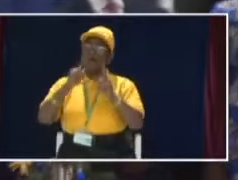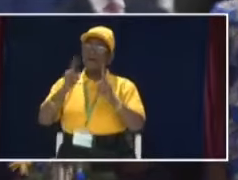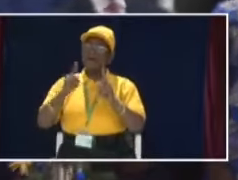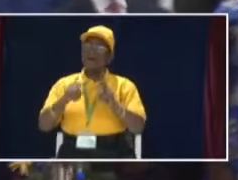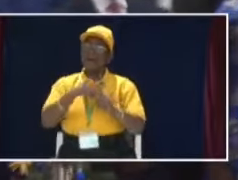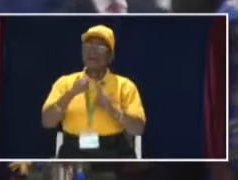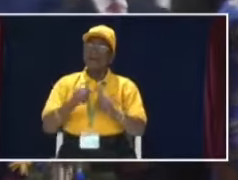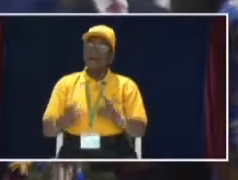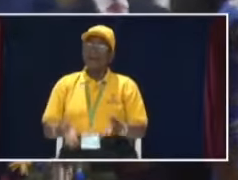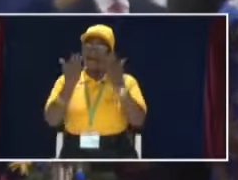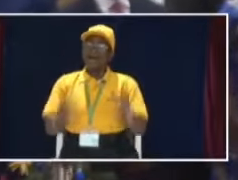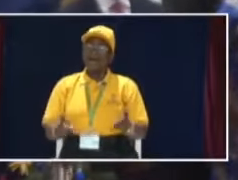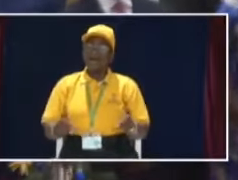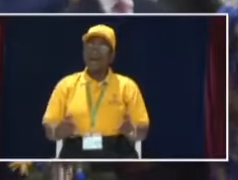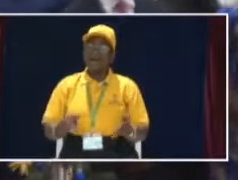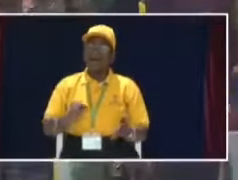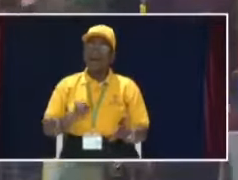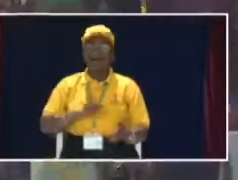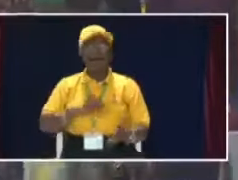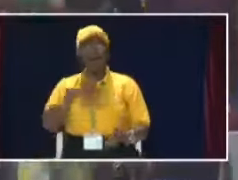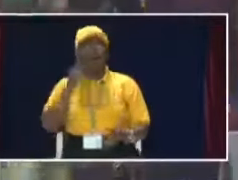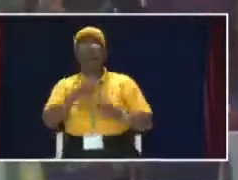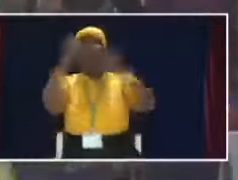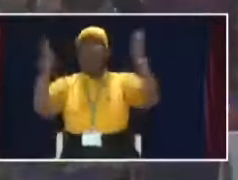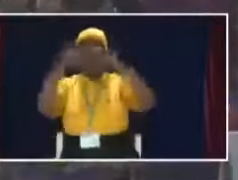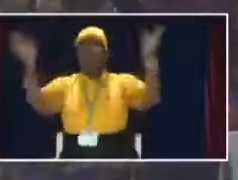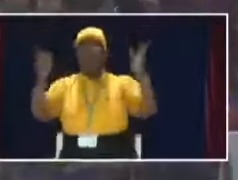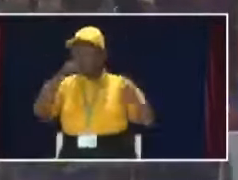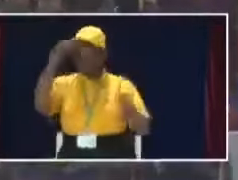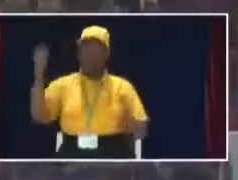I know the devil is in trouble.